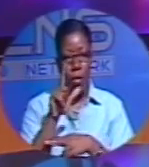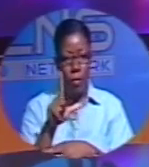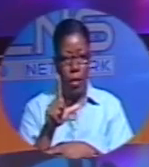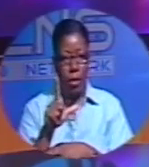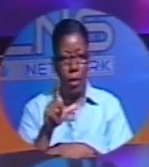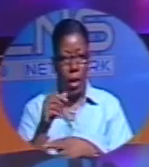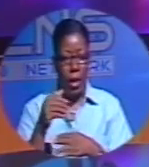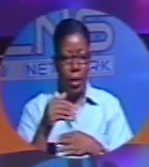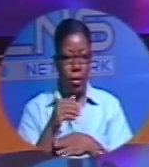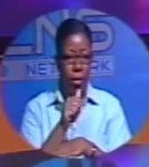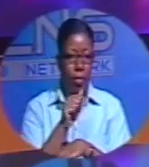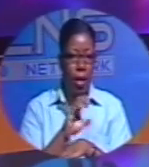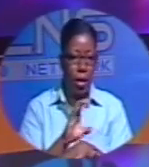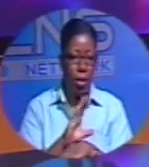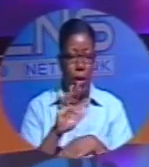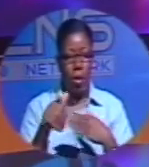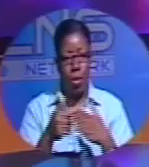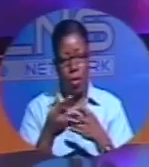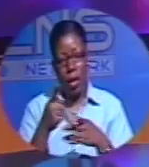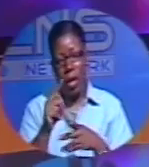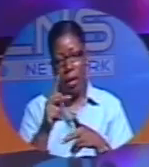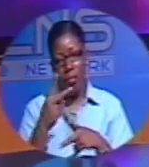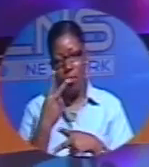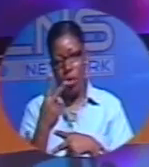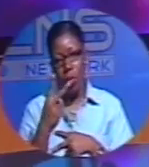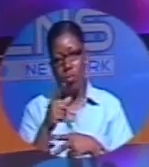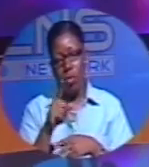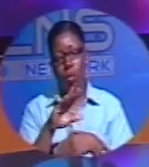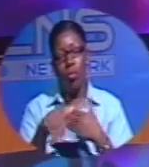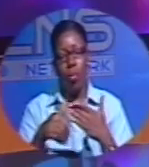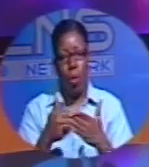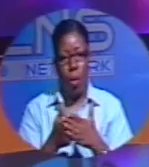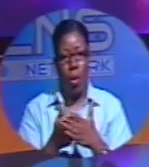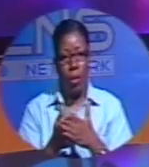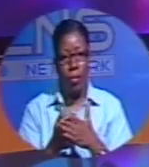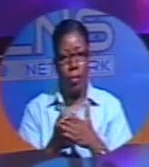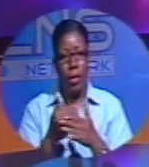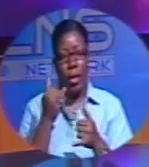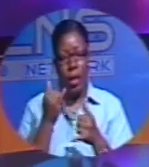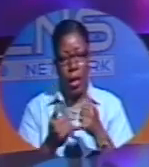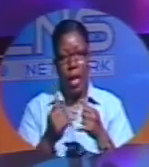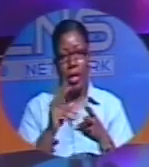We'll try to provide coverage of all of those. That'll do it for sports, though. I'm Chris Saunders. Your final look at weather is still to come.